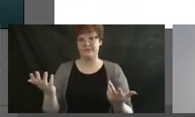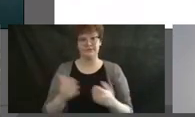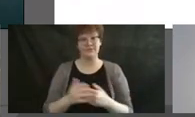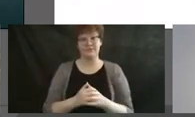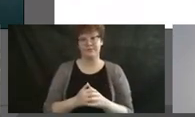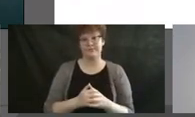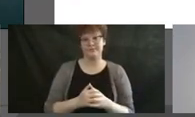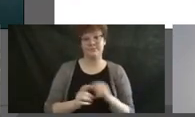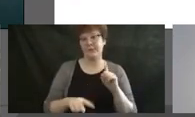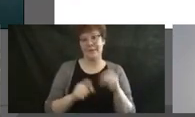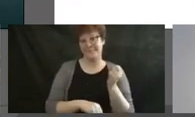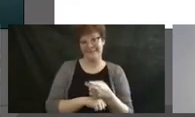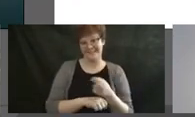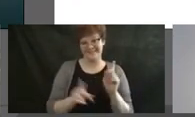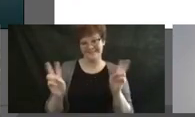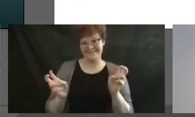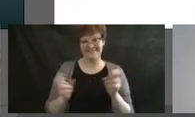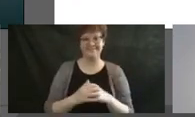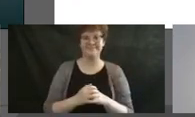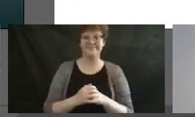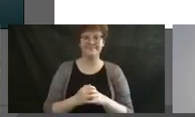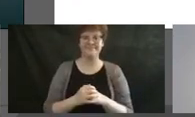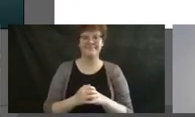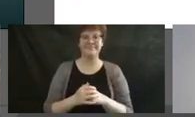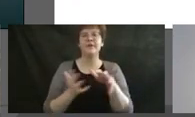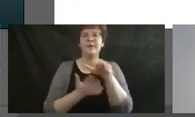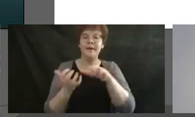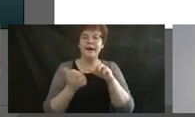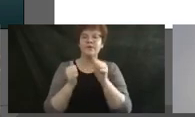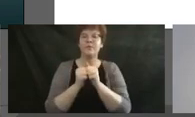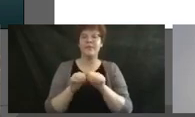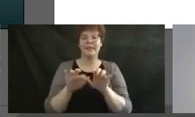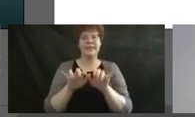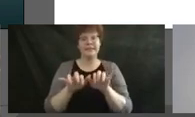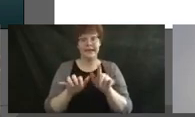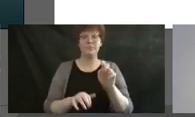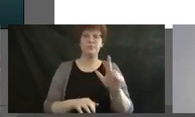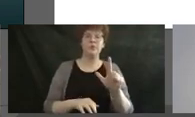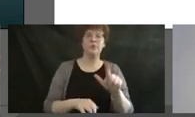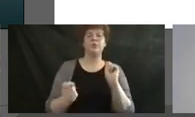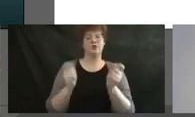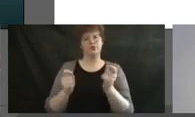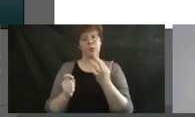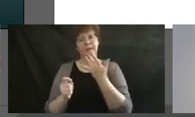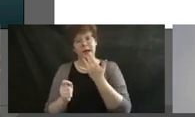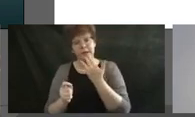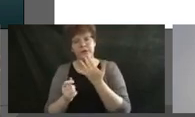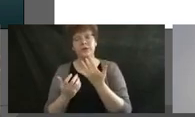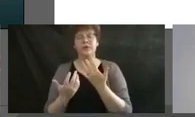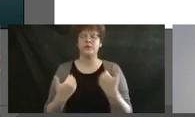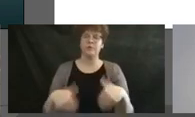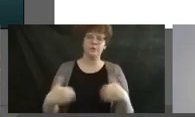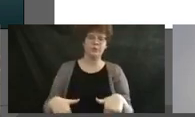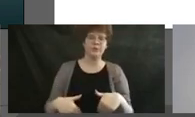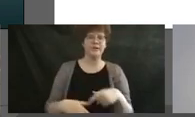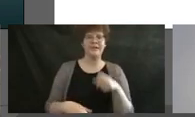And combined with the type tool and some of the other features and controlling color and this and that, it is a very powerful